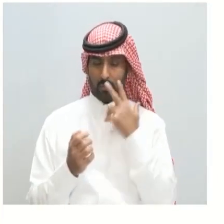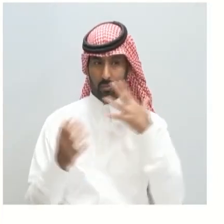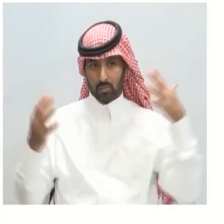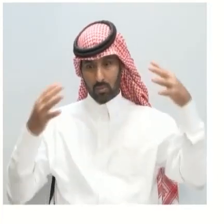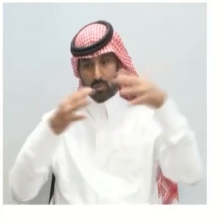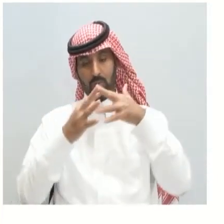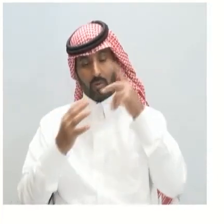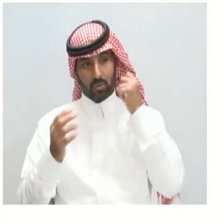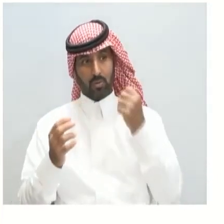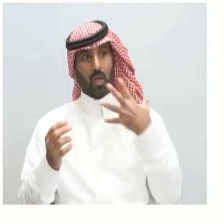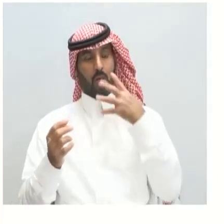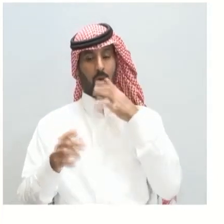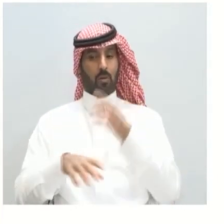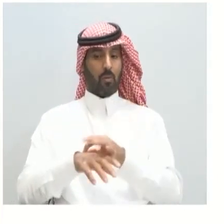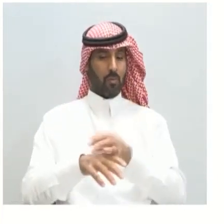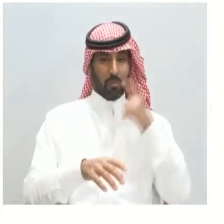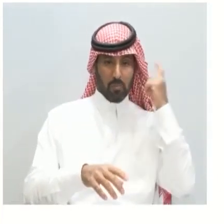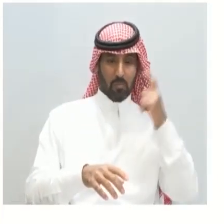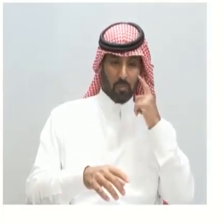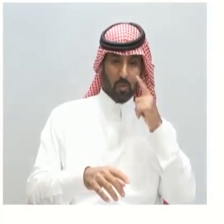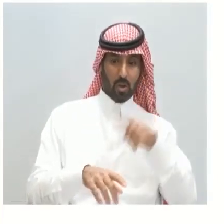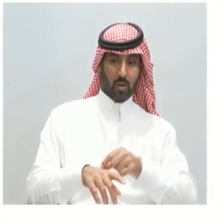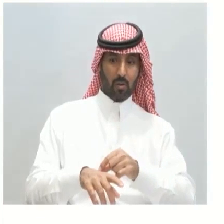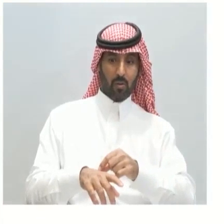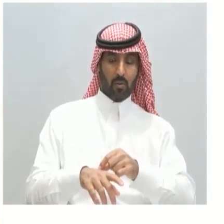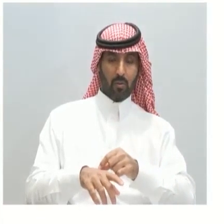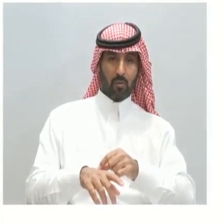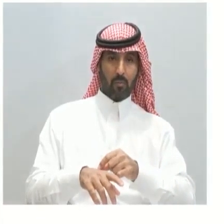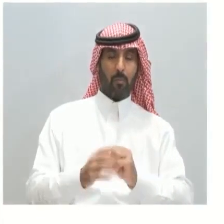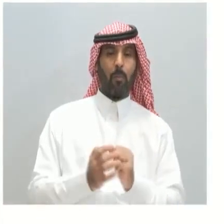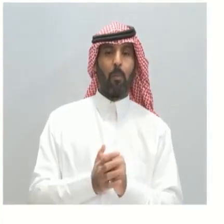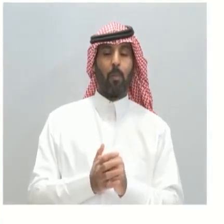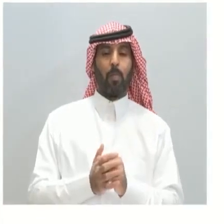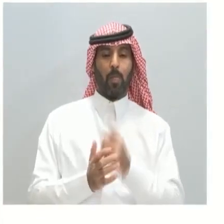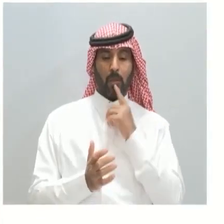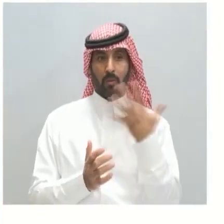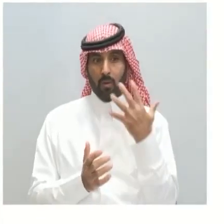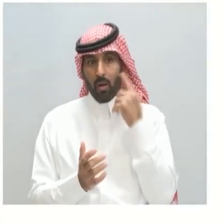surprises me that other people think they are, and the word here is